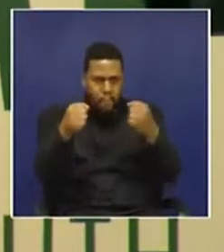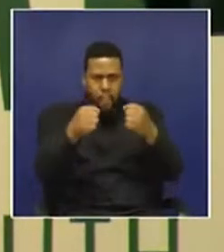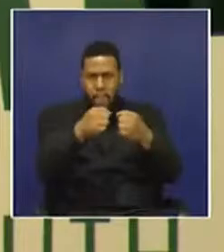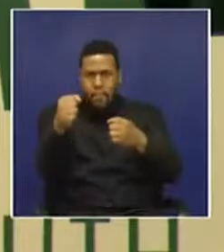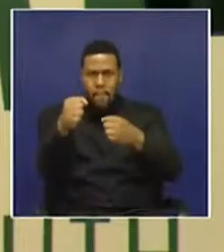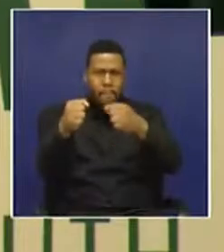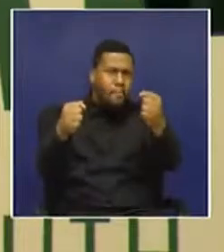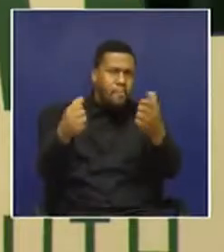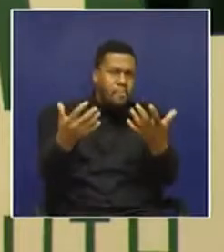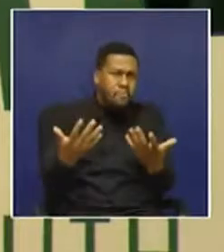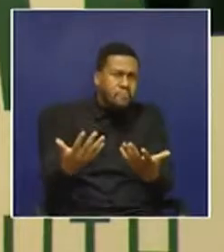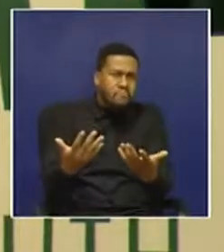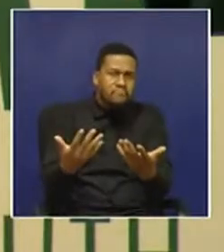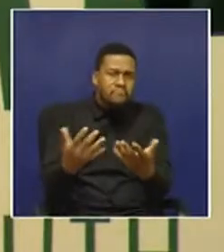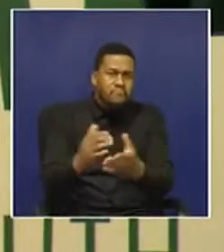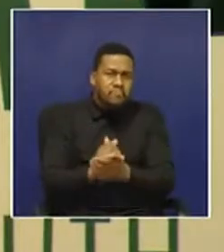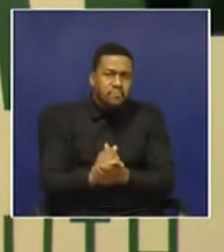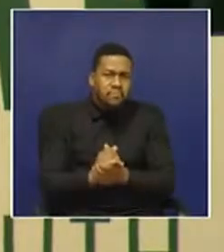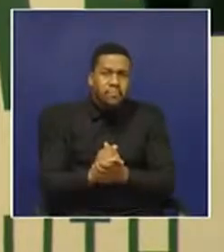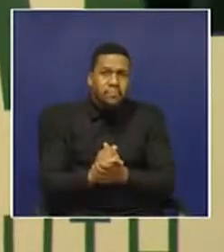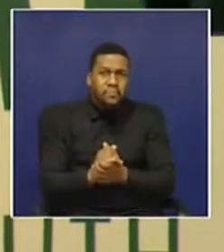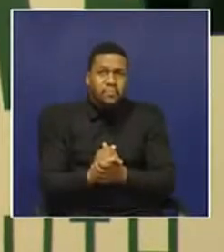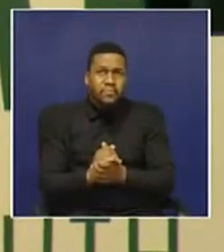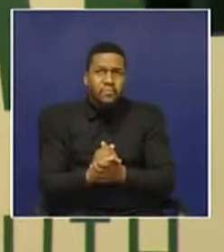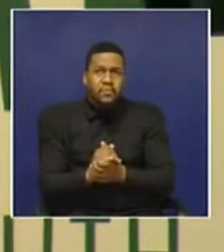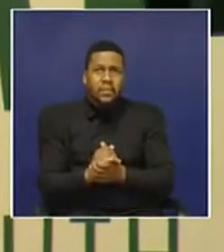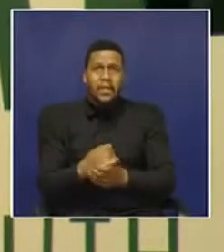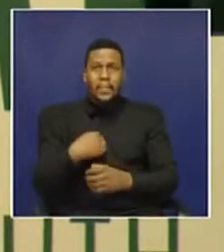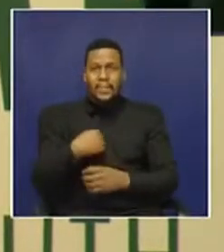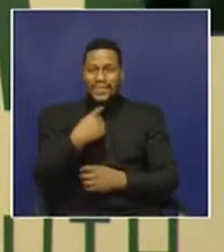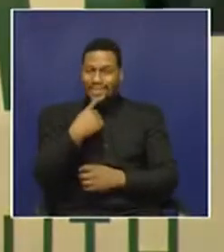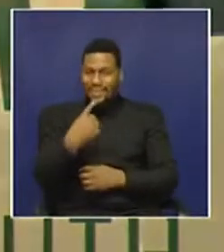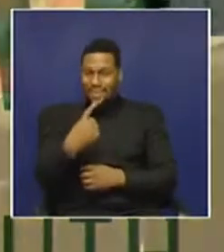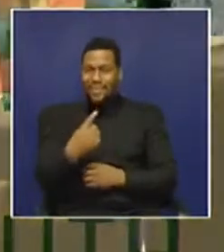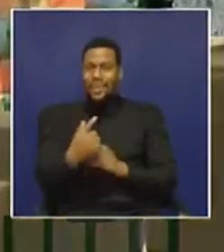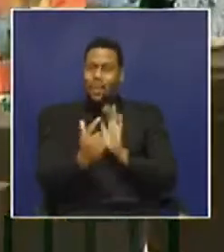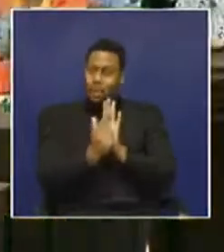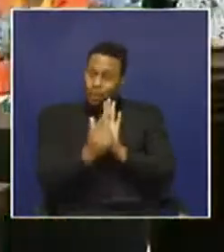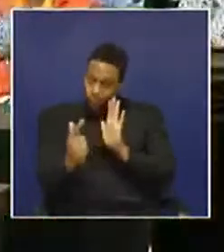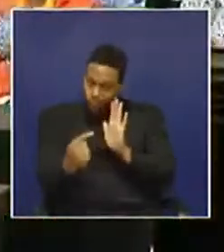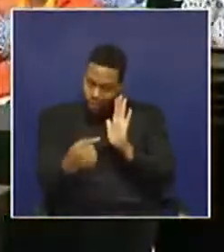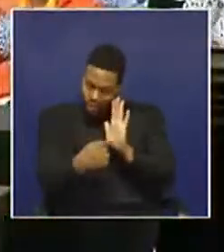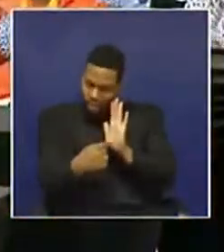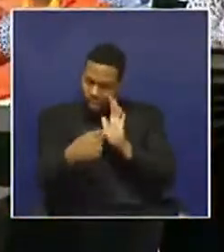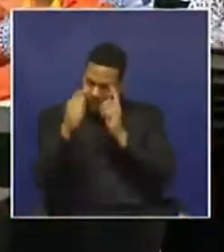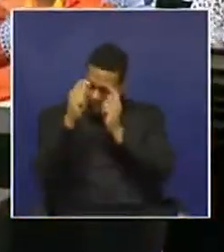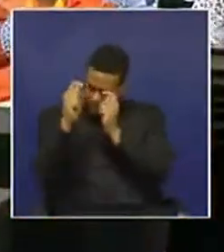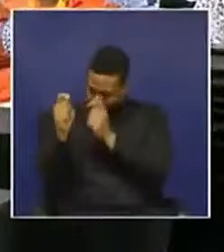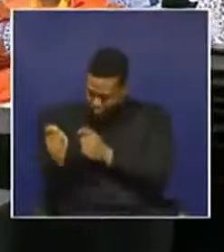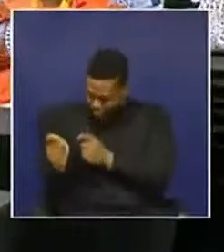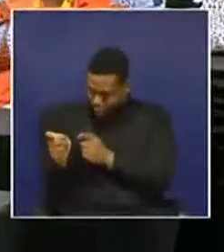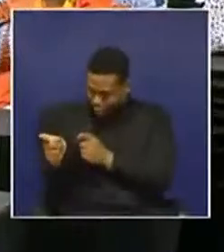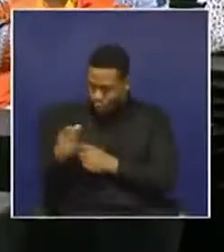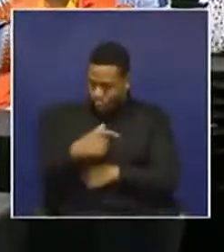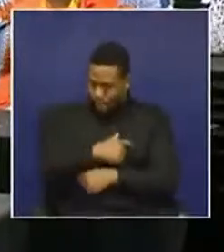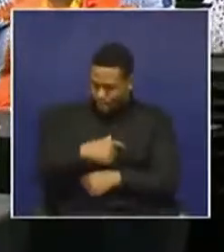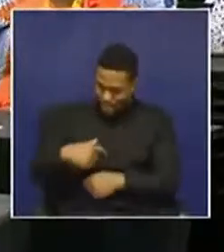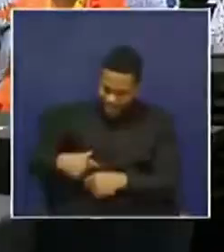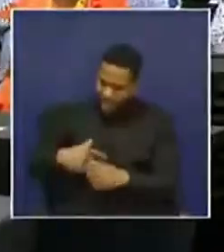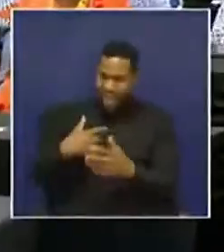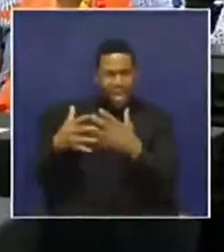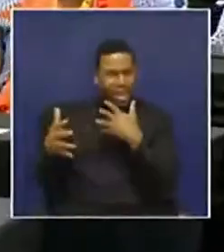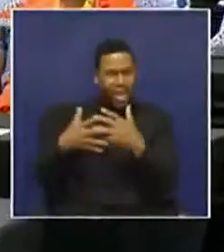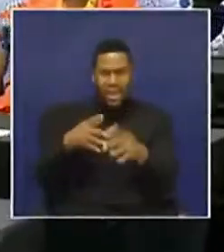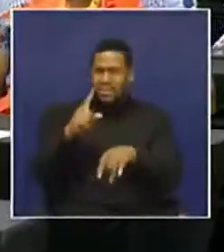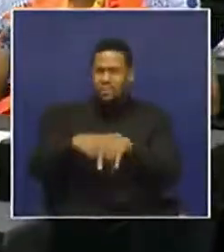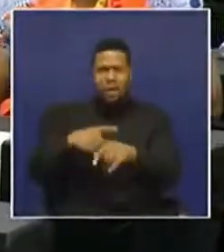I'm saying the law acknowledges that the president may at any point in time